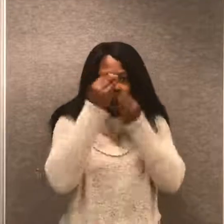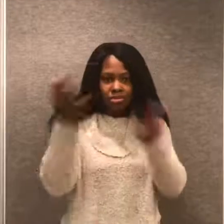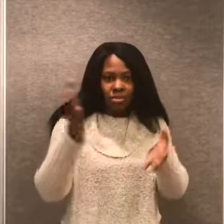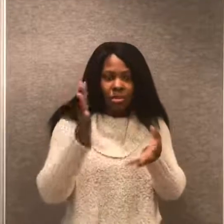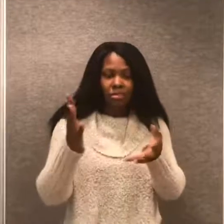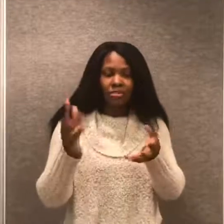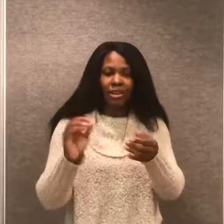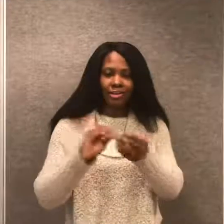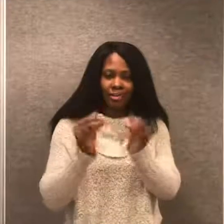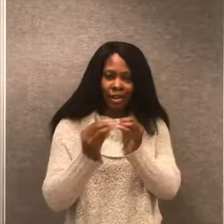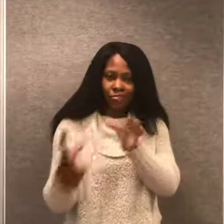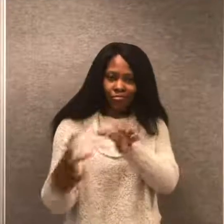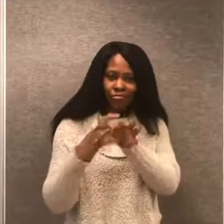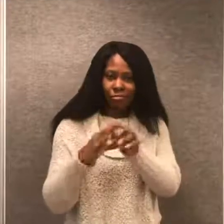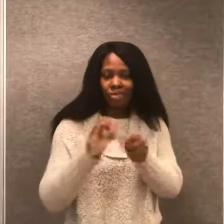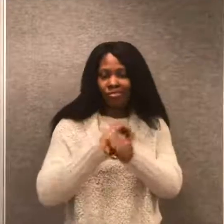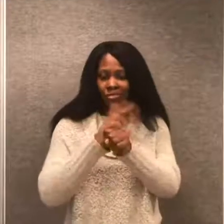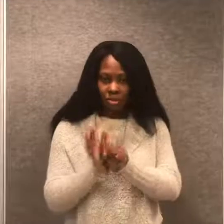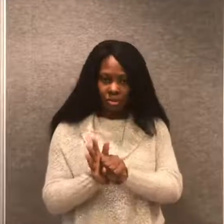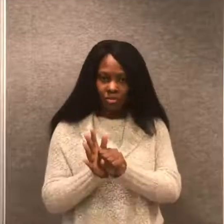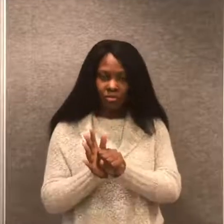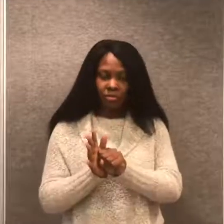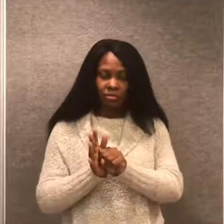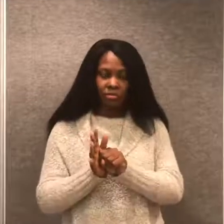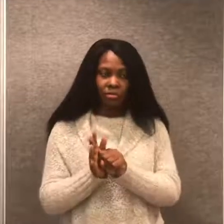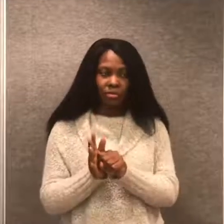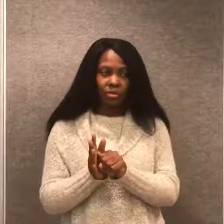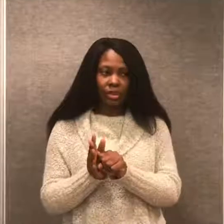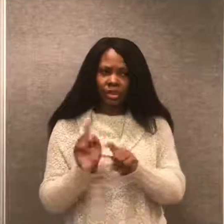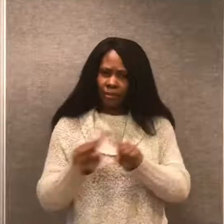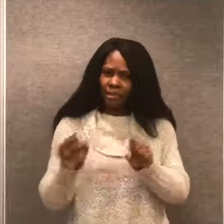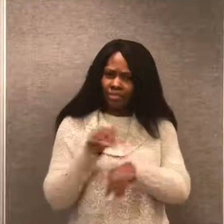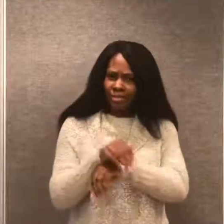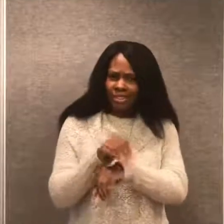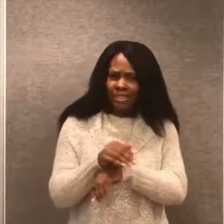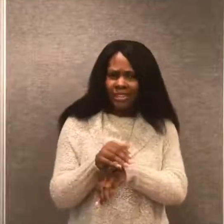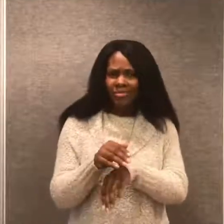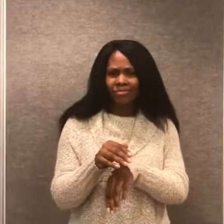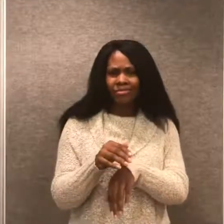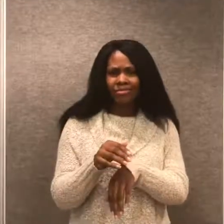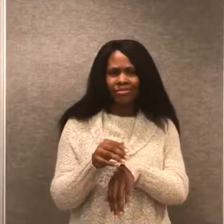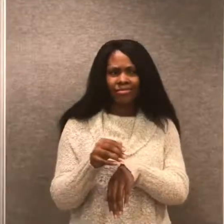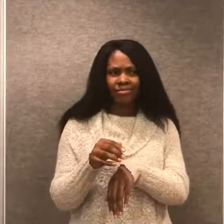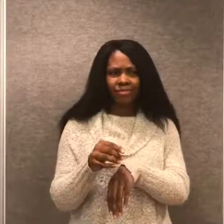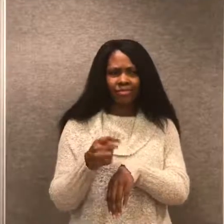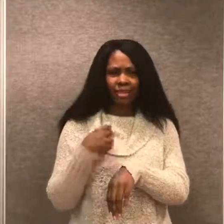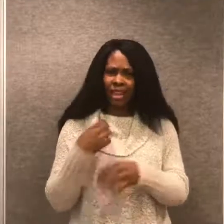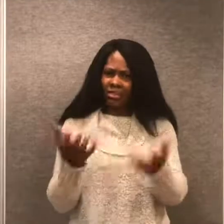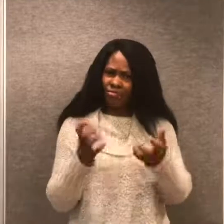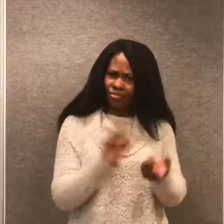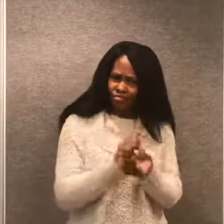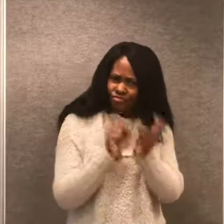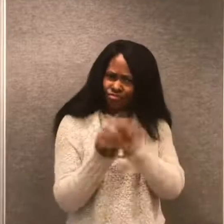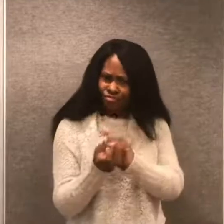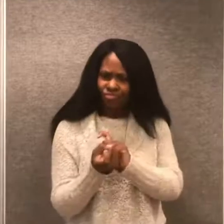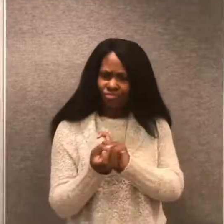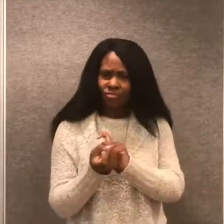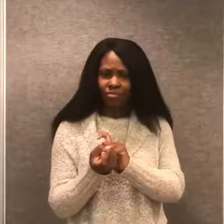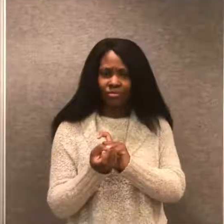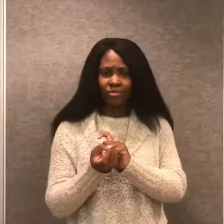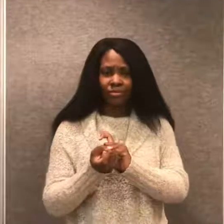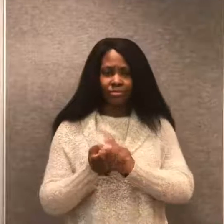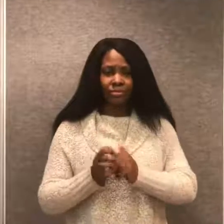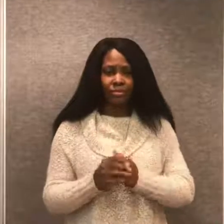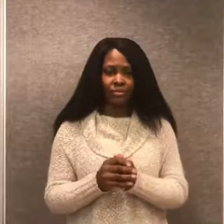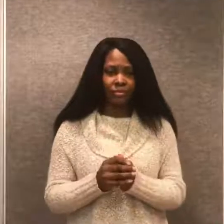Dr. Griffin really engaged in terms of where this COVID going. But tonight I kind of want to take a different route